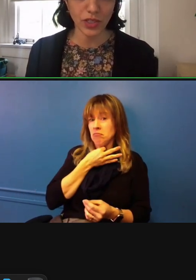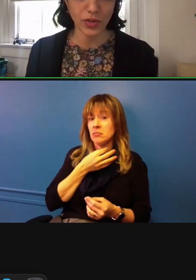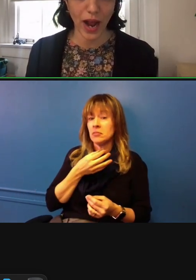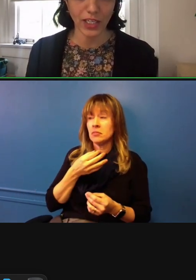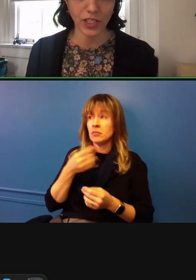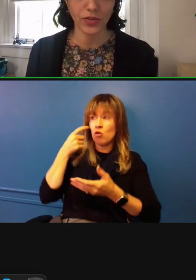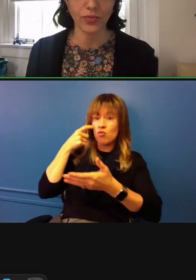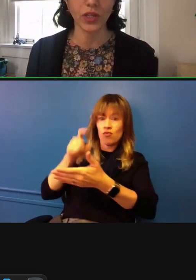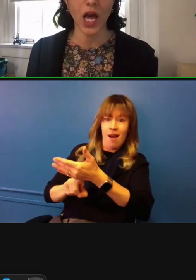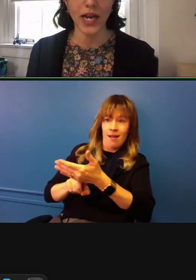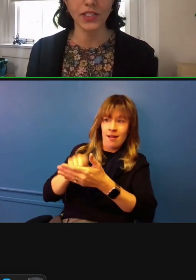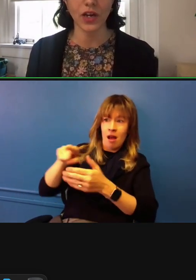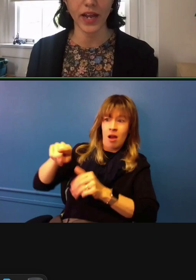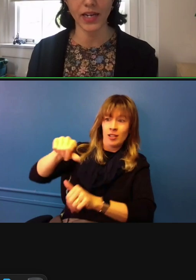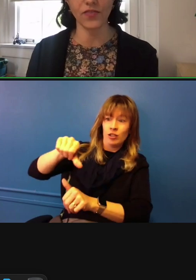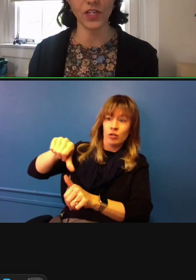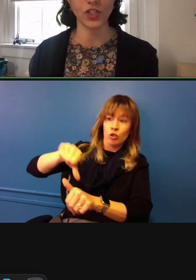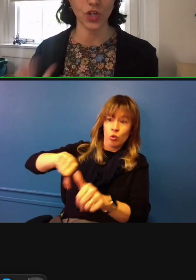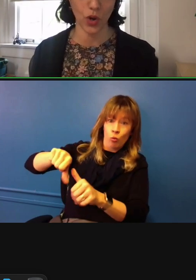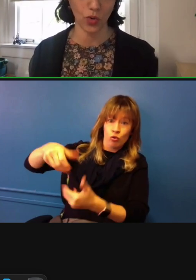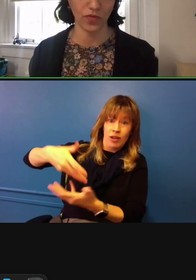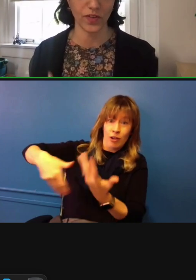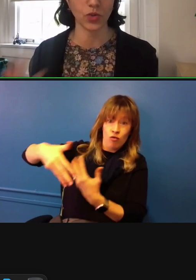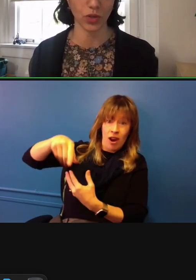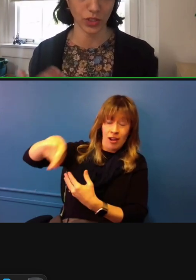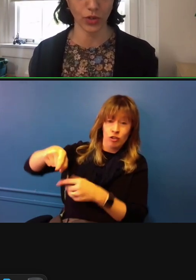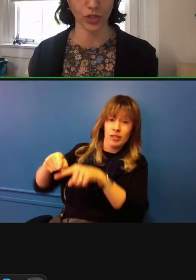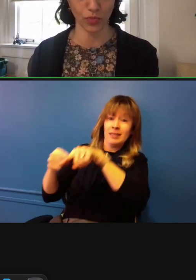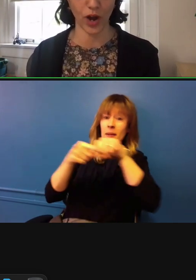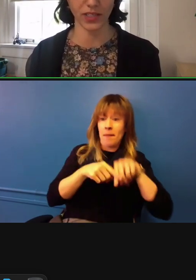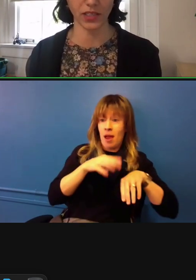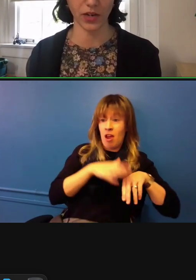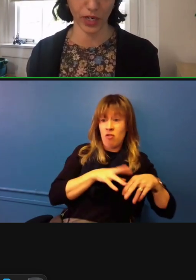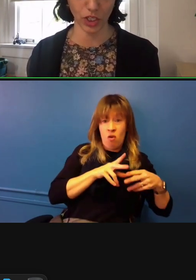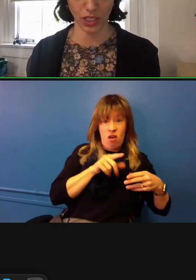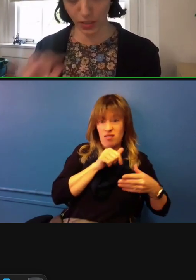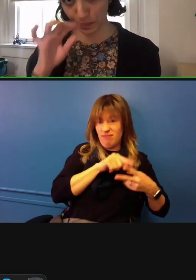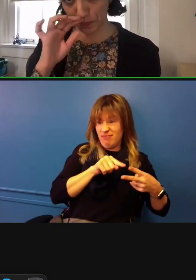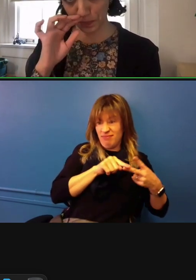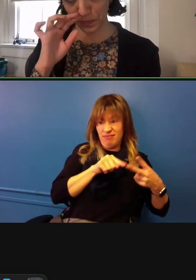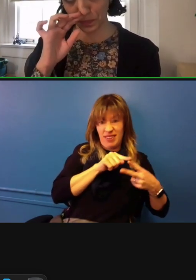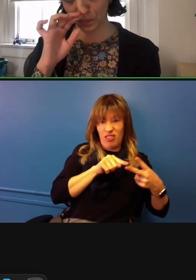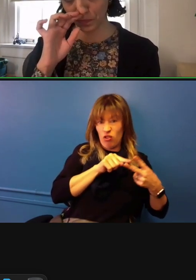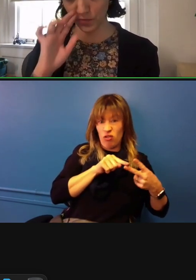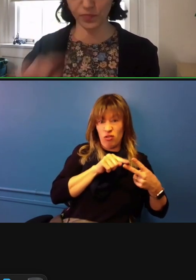a social interaction relies on any of these known visual social processing regions.